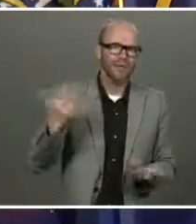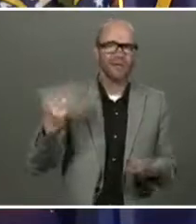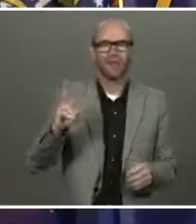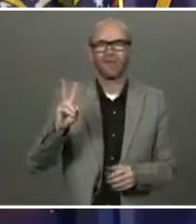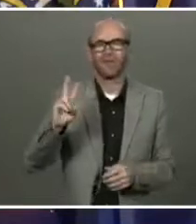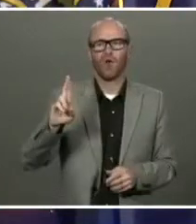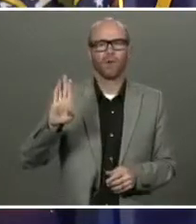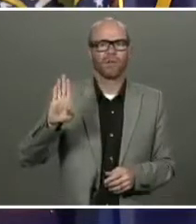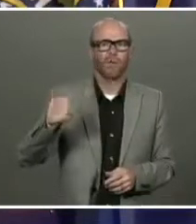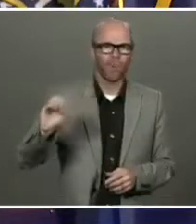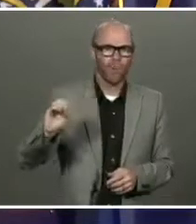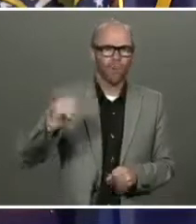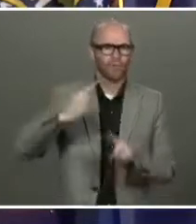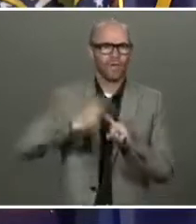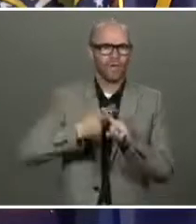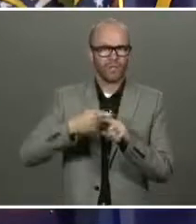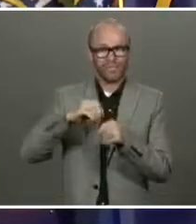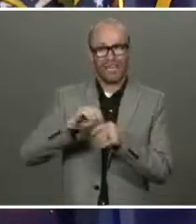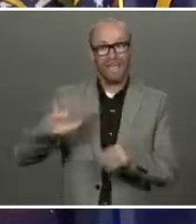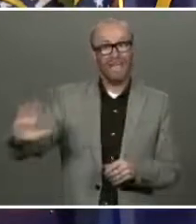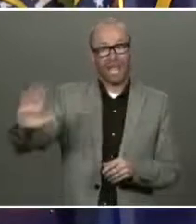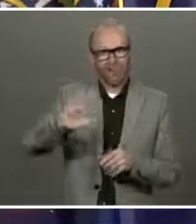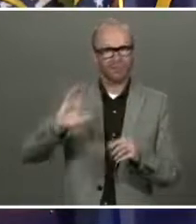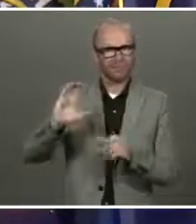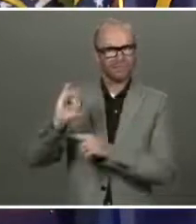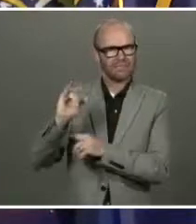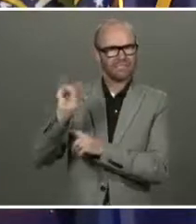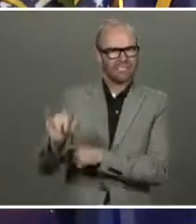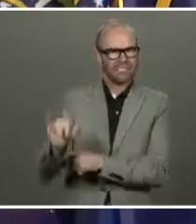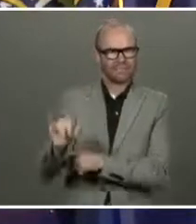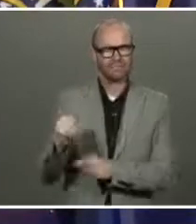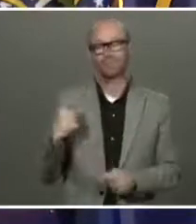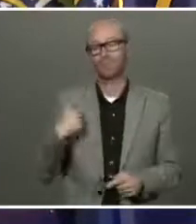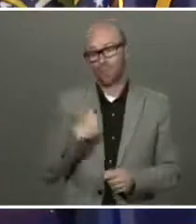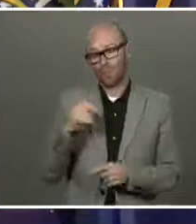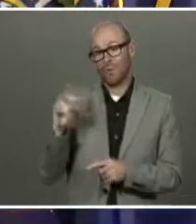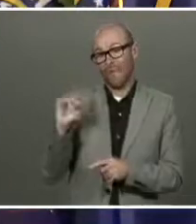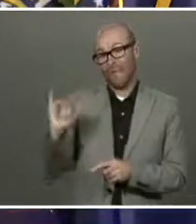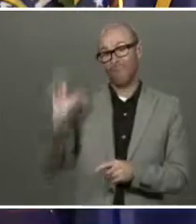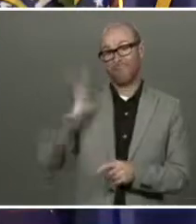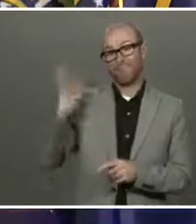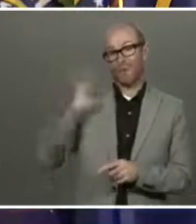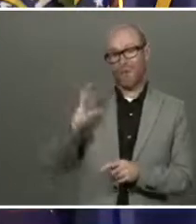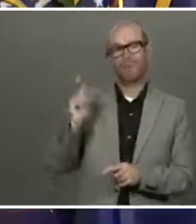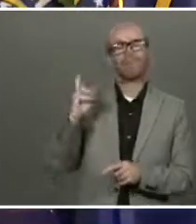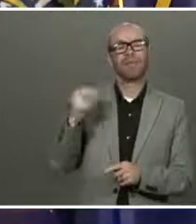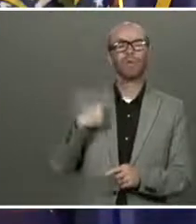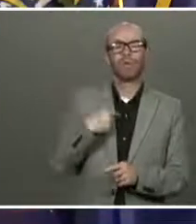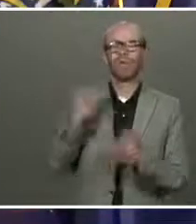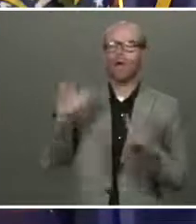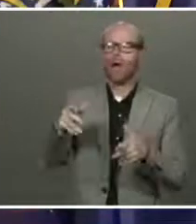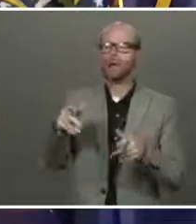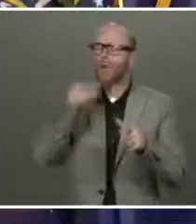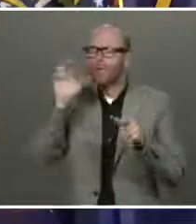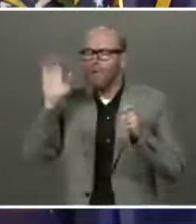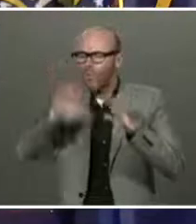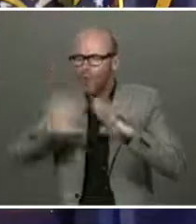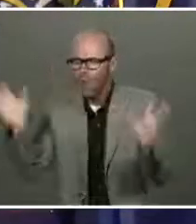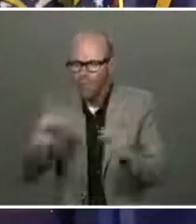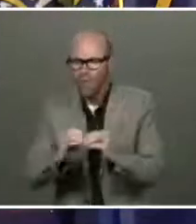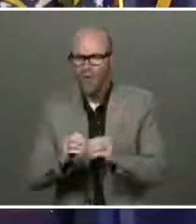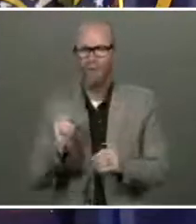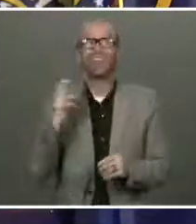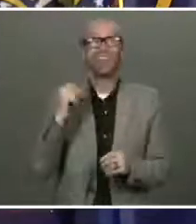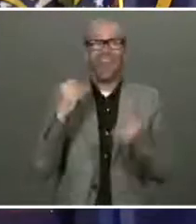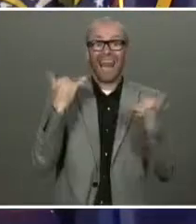those homes, those rentals in their own markets. They were doing that before. We pulled a little bit of that back, but that was before we had